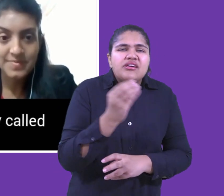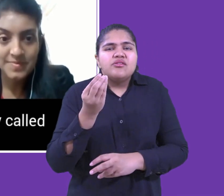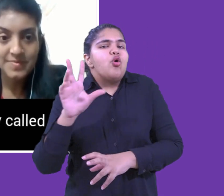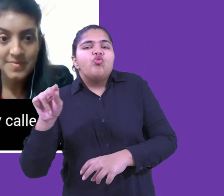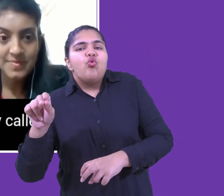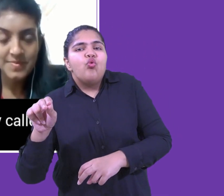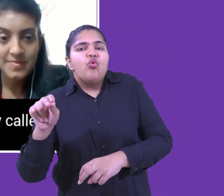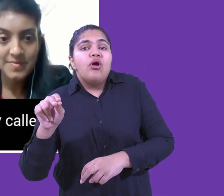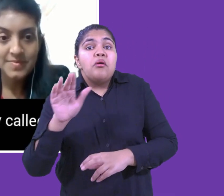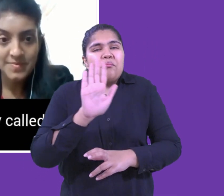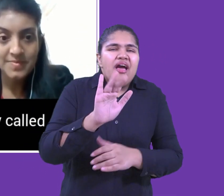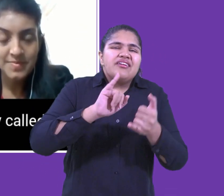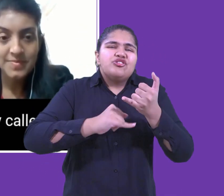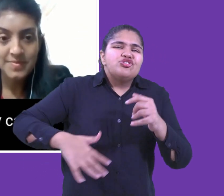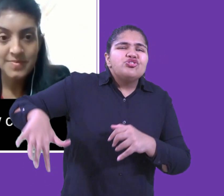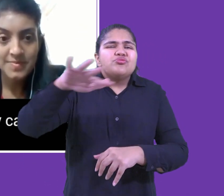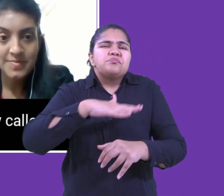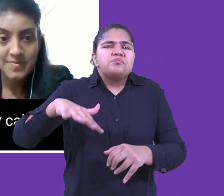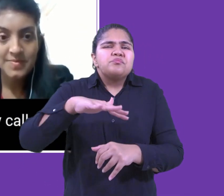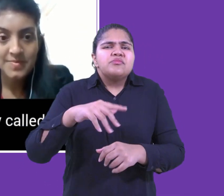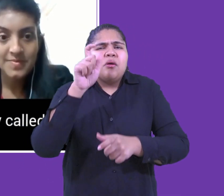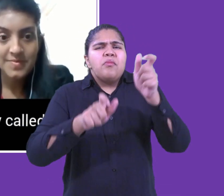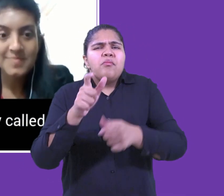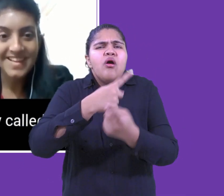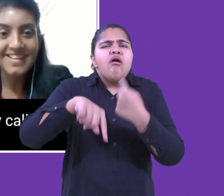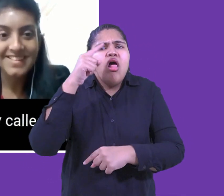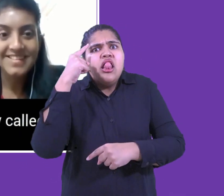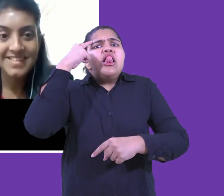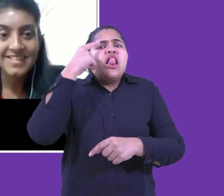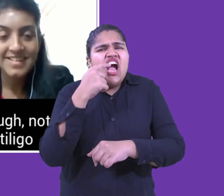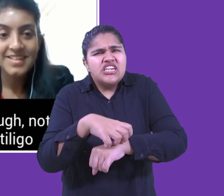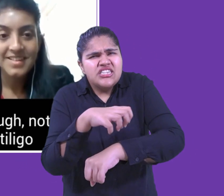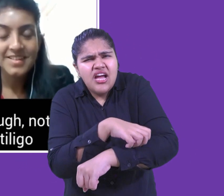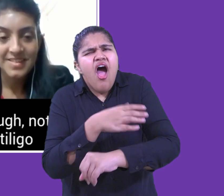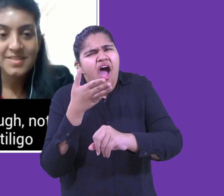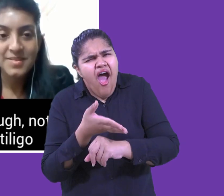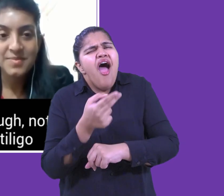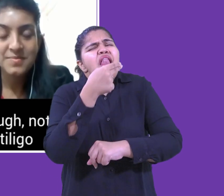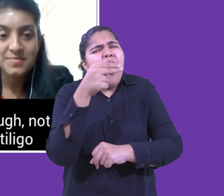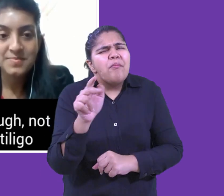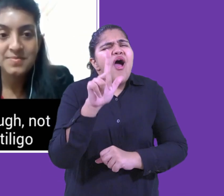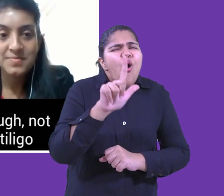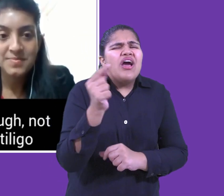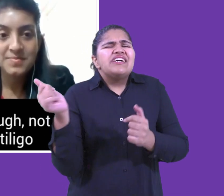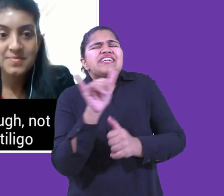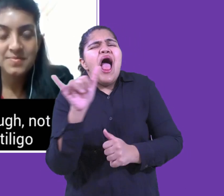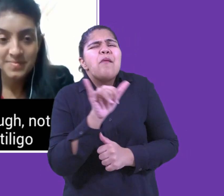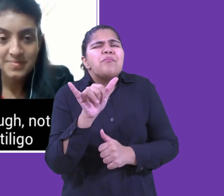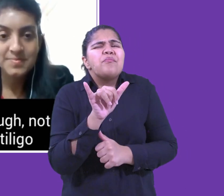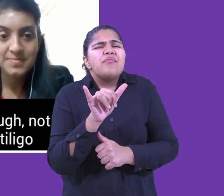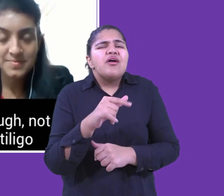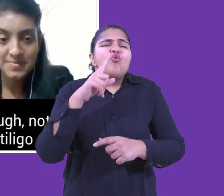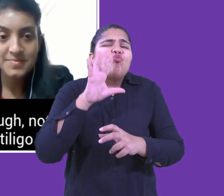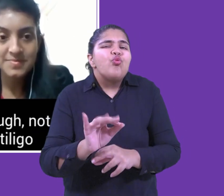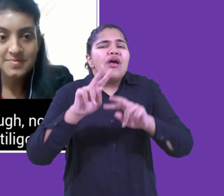in a society, vitiligo is generally called as a leukoderma in Yeah, society. But scientifically, if you go through with that, not